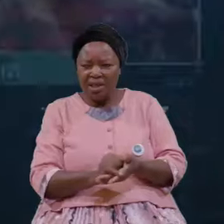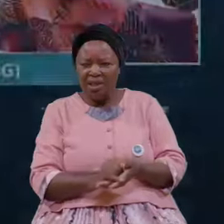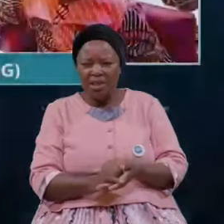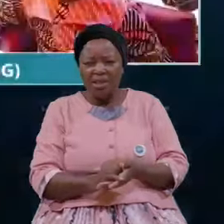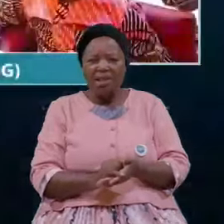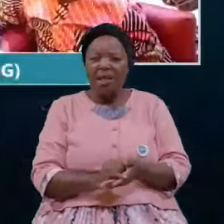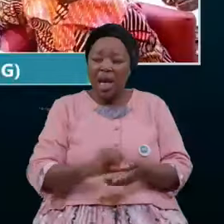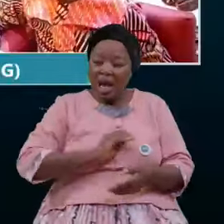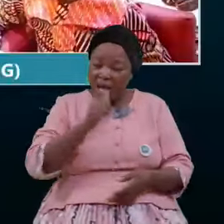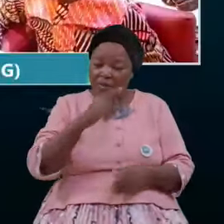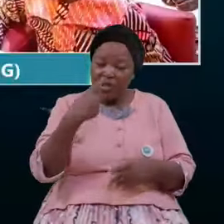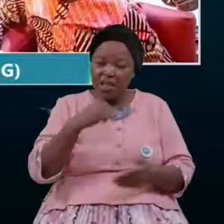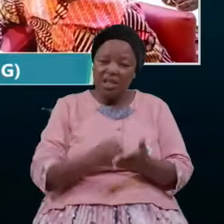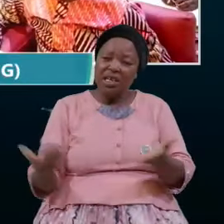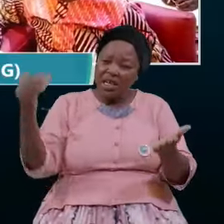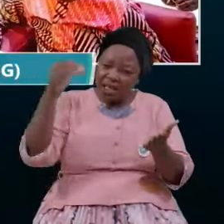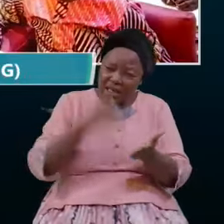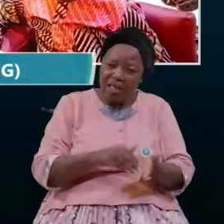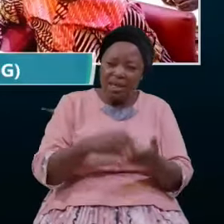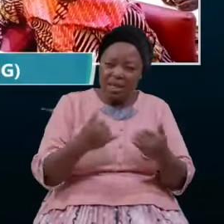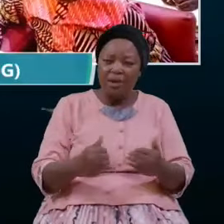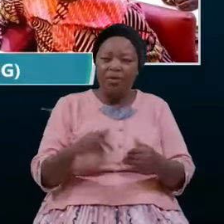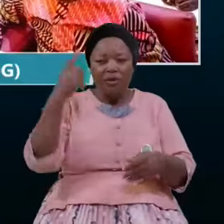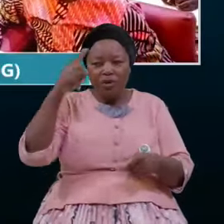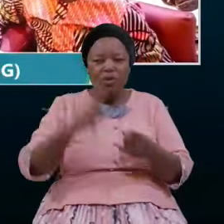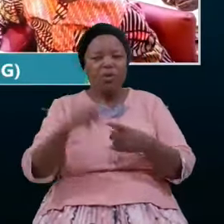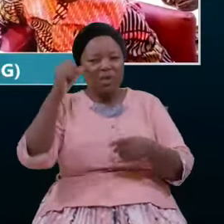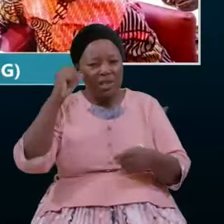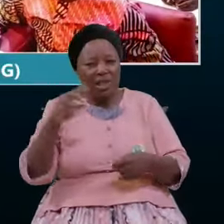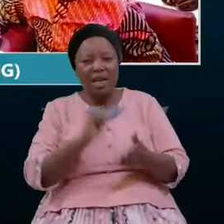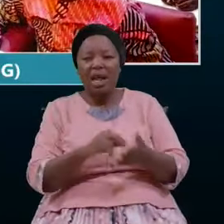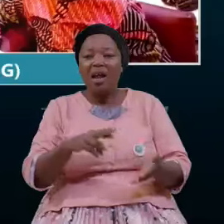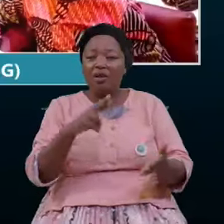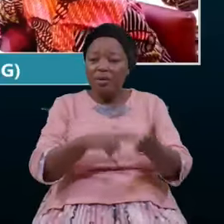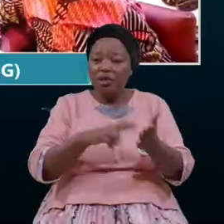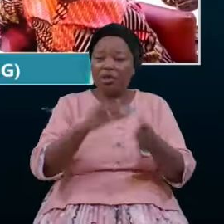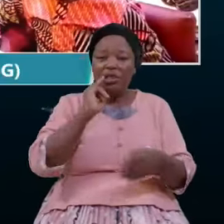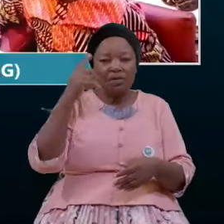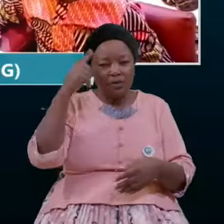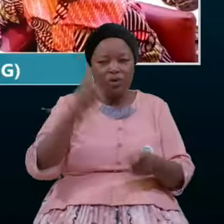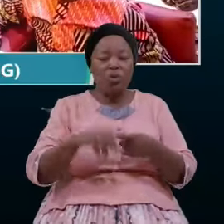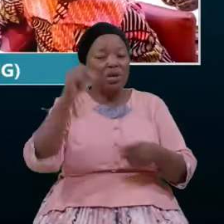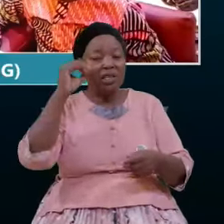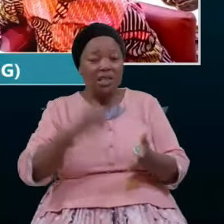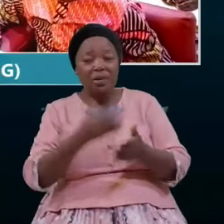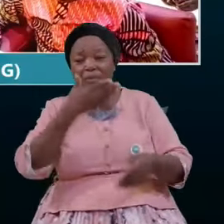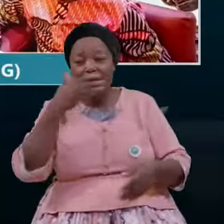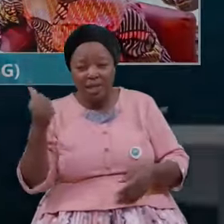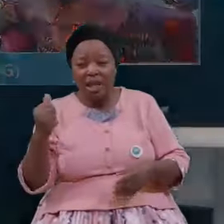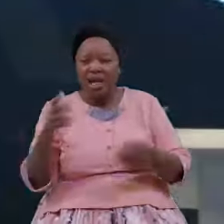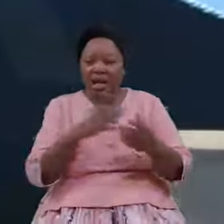again. The repetition is for emphasis. The repetition is saying that as